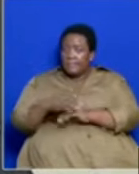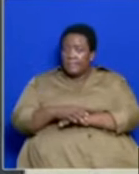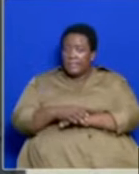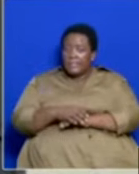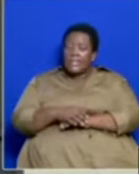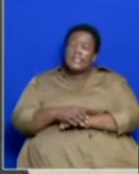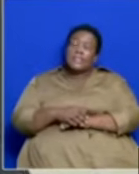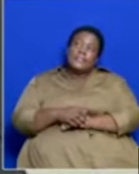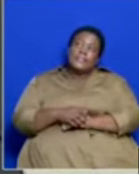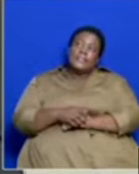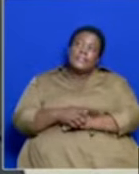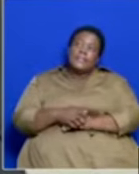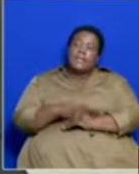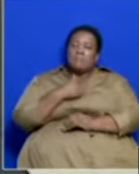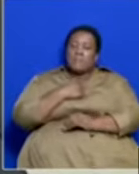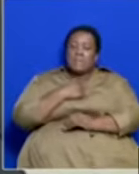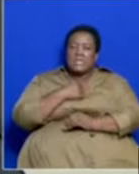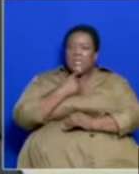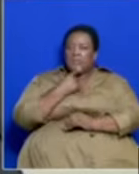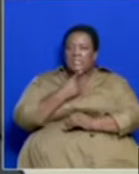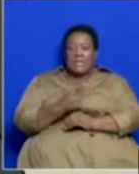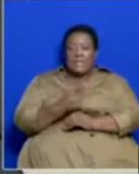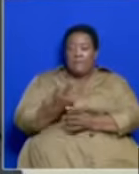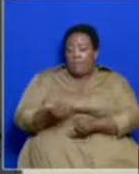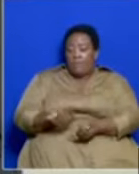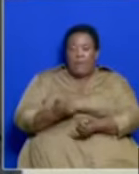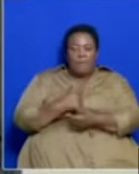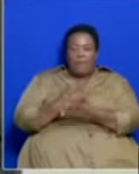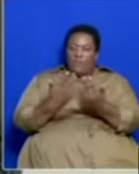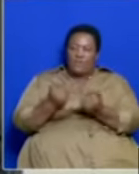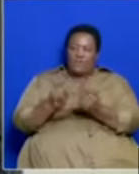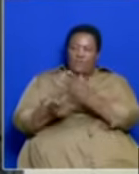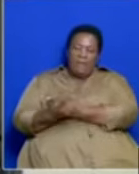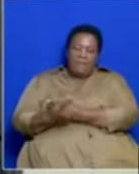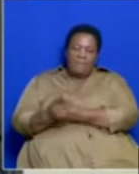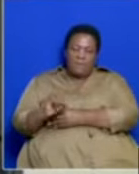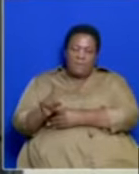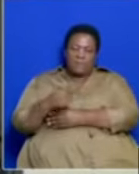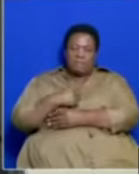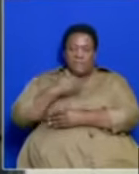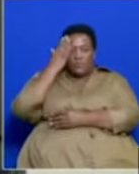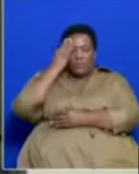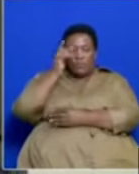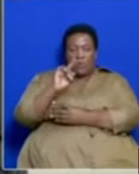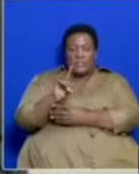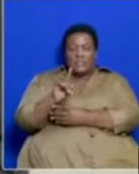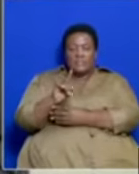not know currently what is happening. What I know is that Warrant Officer Kirsten